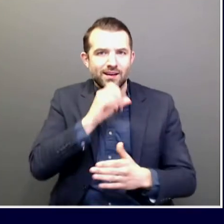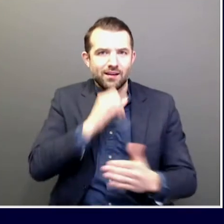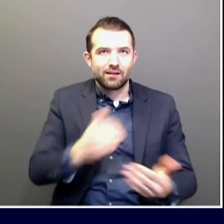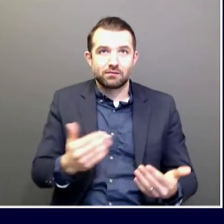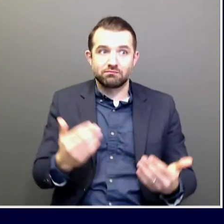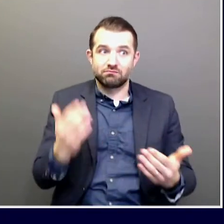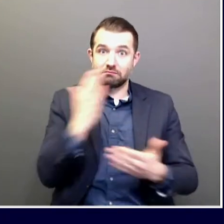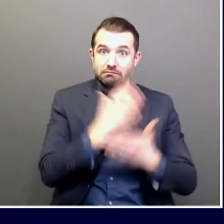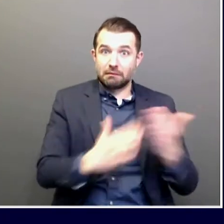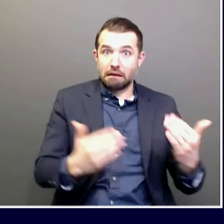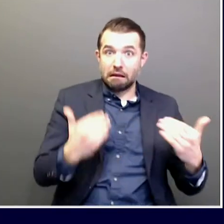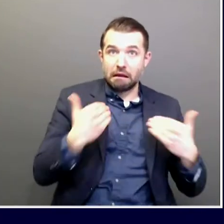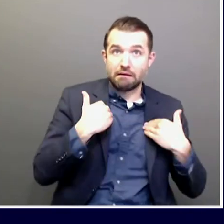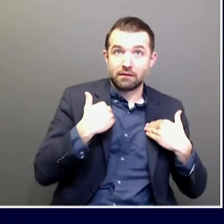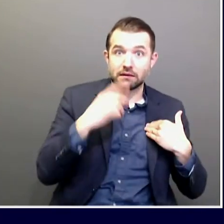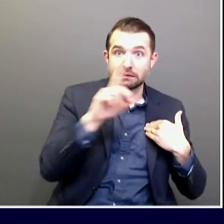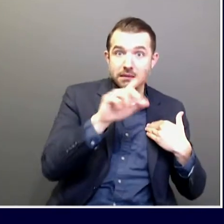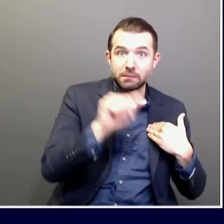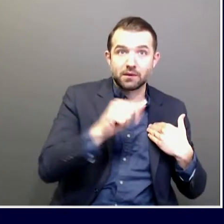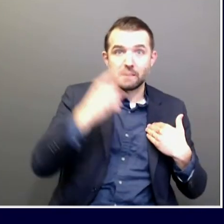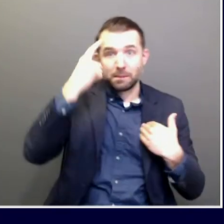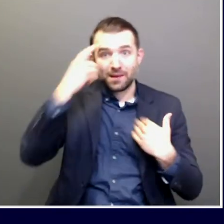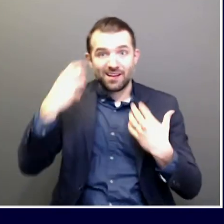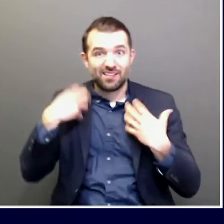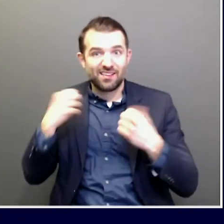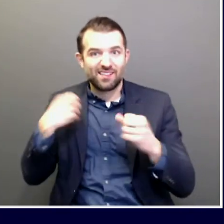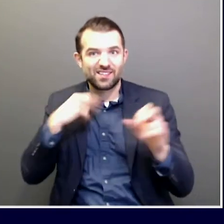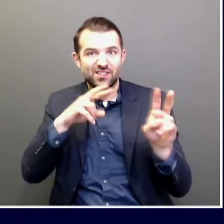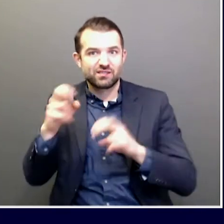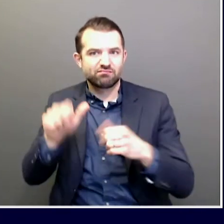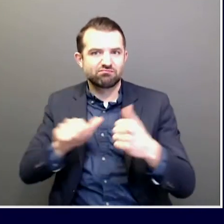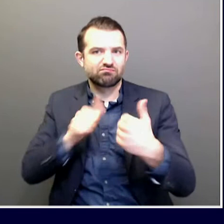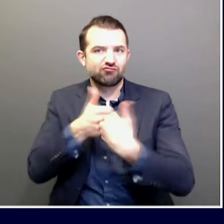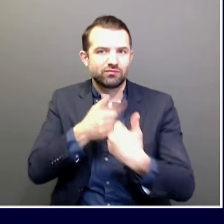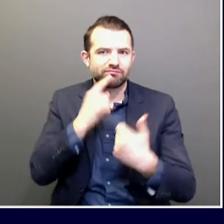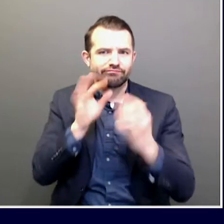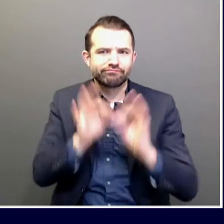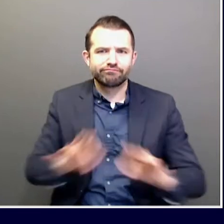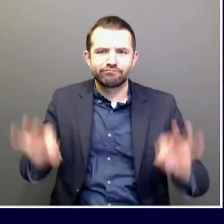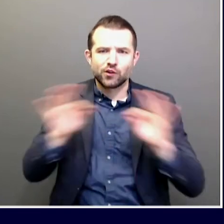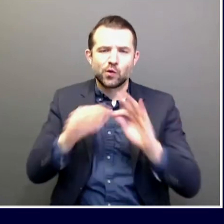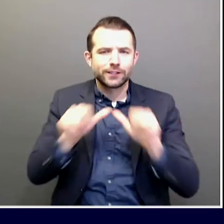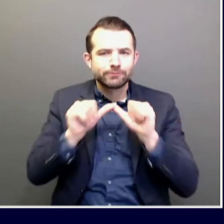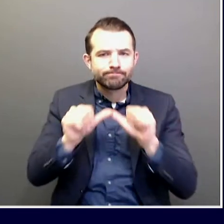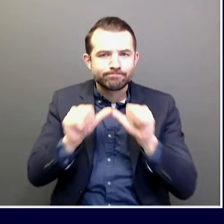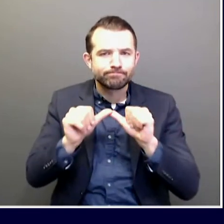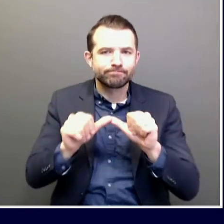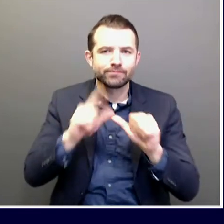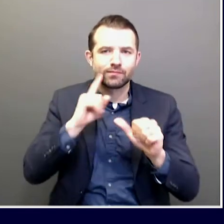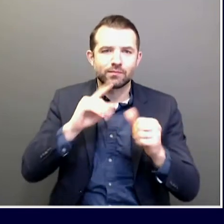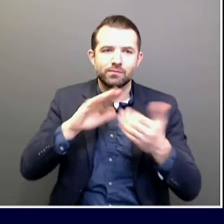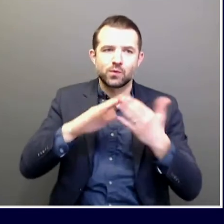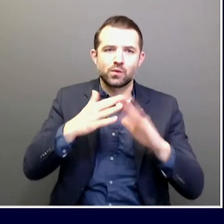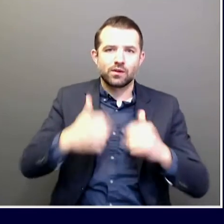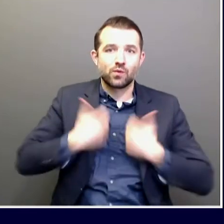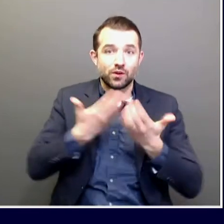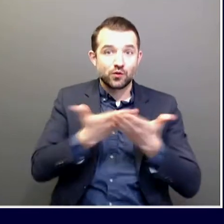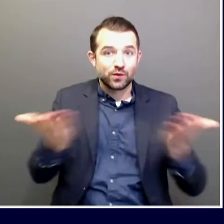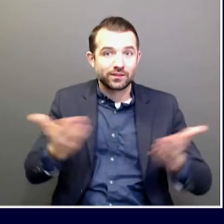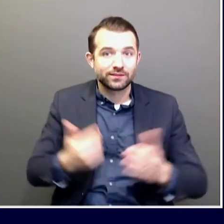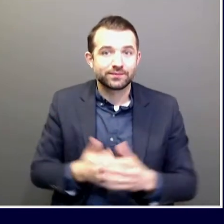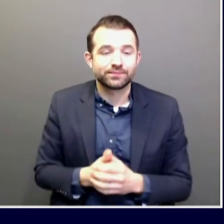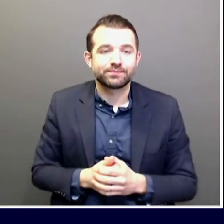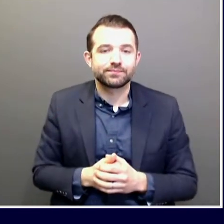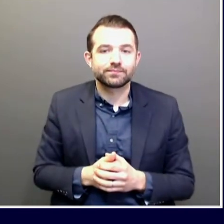them for their efforts. With that, I'll turn it back over to you, Director Shah, for questions. Great, thank you. Let me turn to our colleagues in the media.